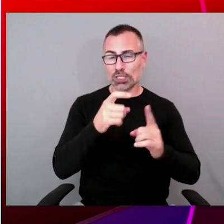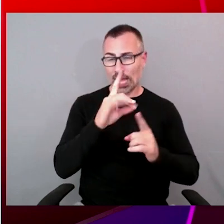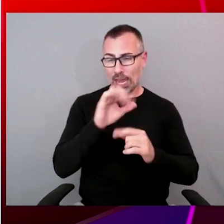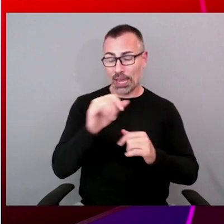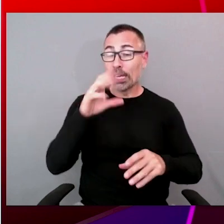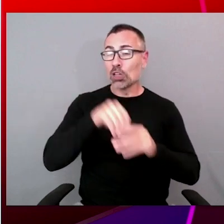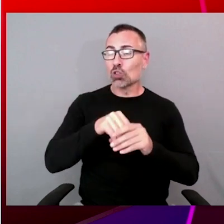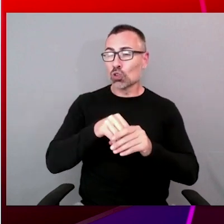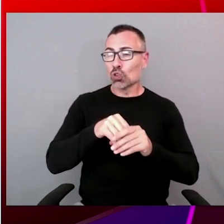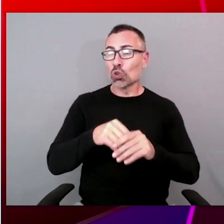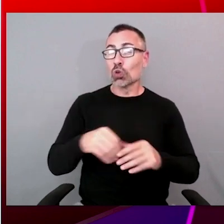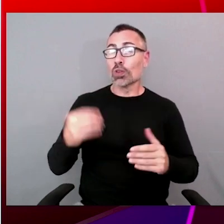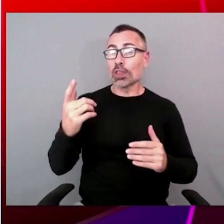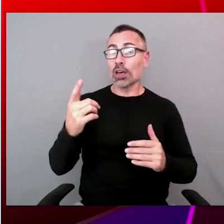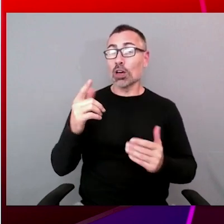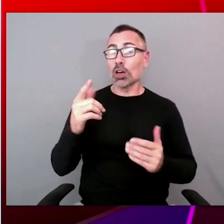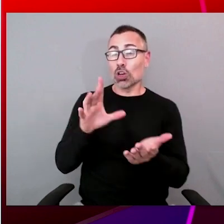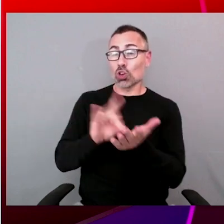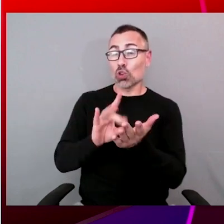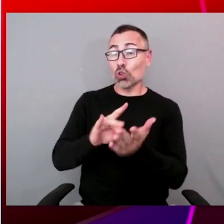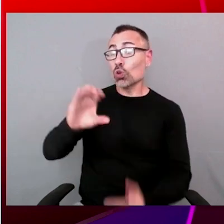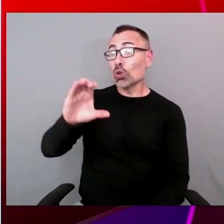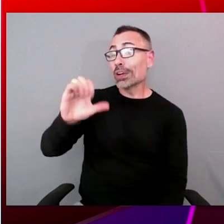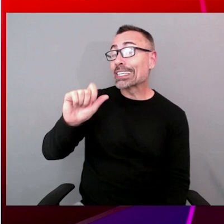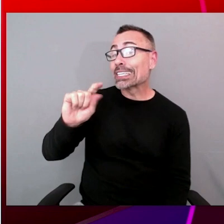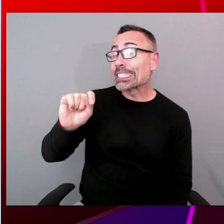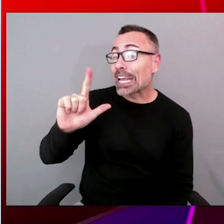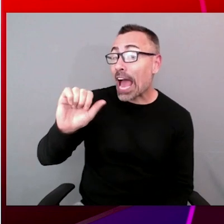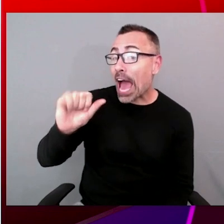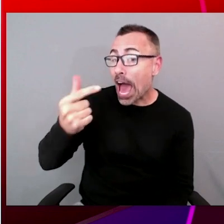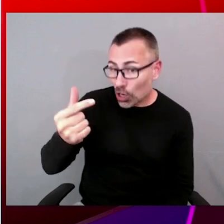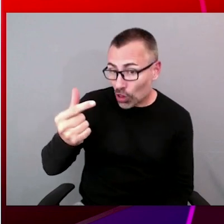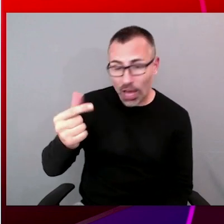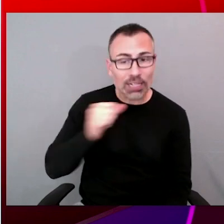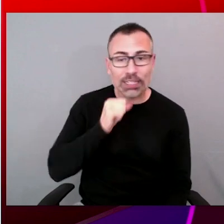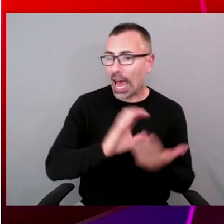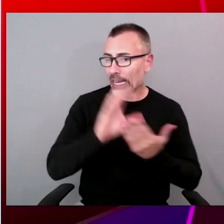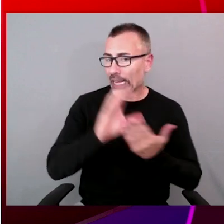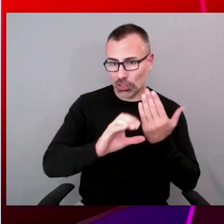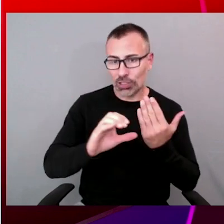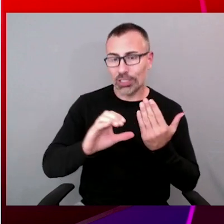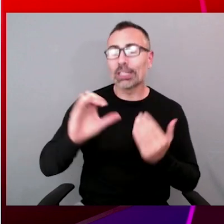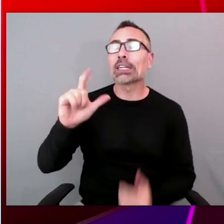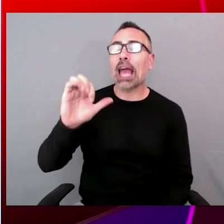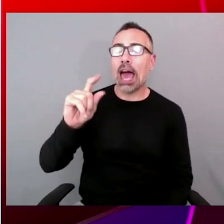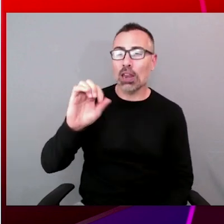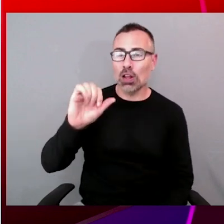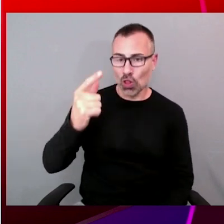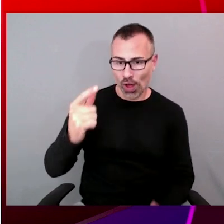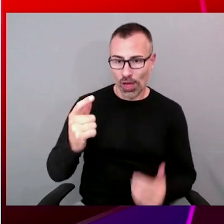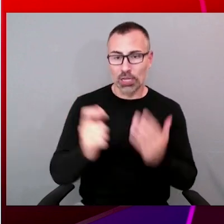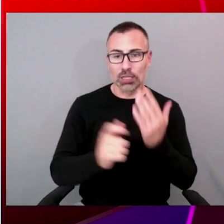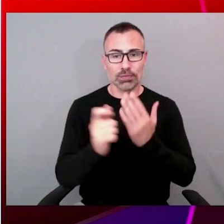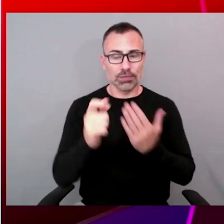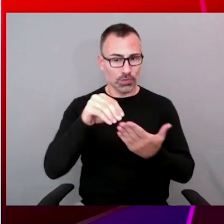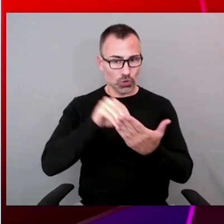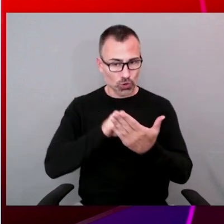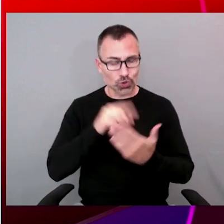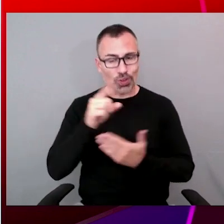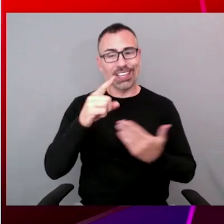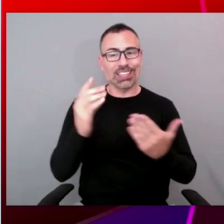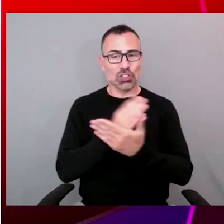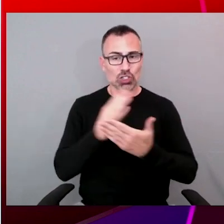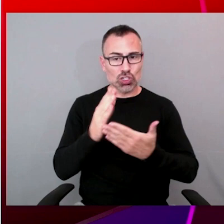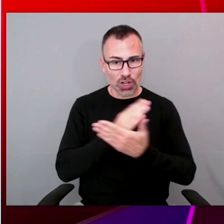the ability to simply gain access to that data so they can share it, they can govern it, they can visualize it, they can